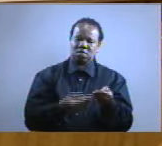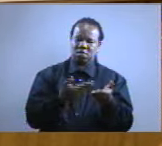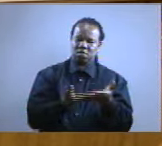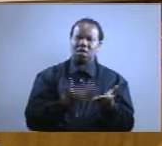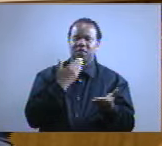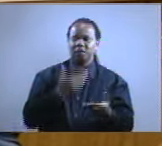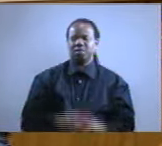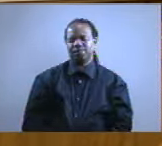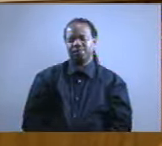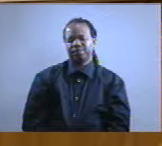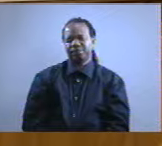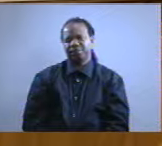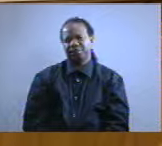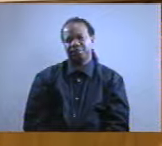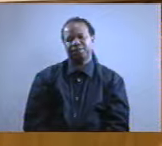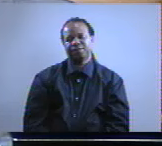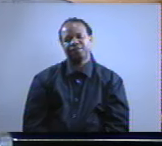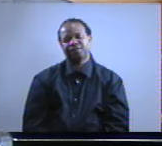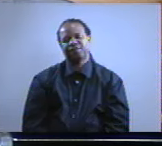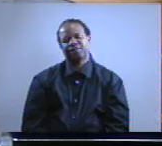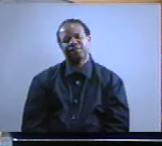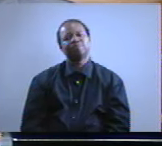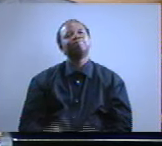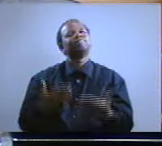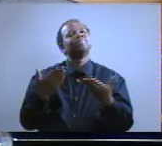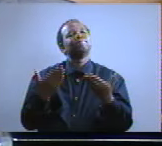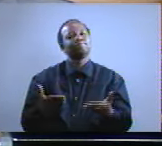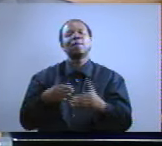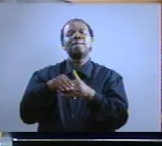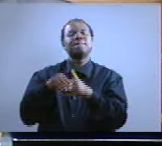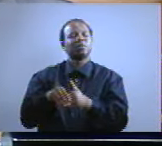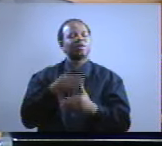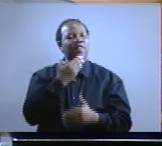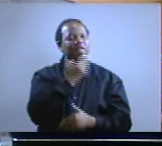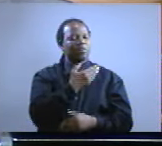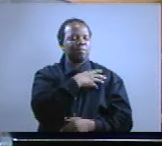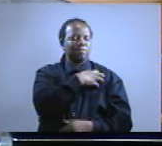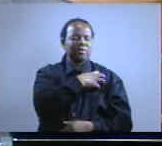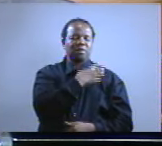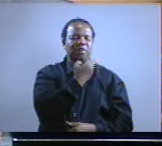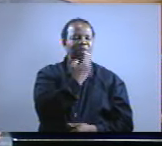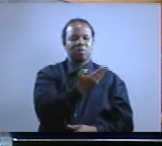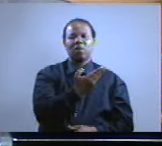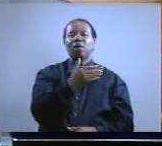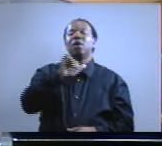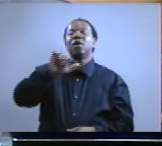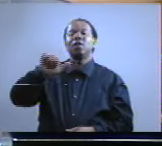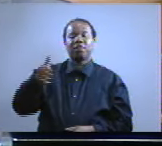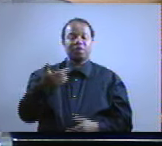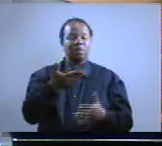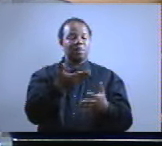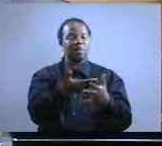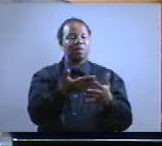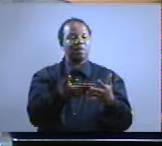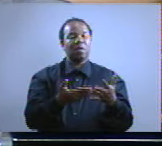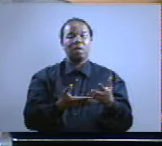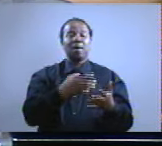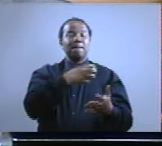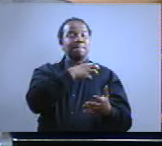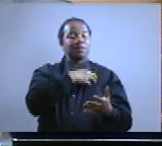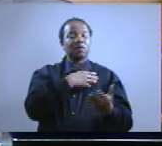I thank you. I thank the Honourable Minister. Honourable members, the bills as introduced by the Minister will